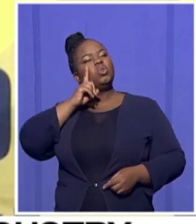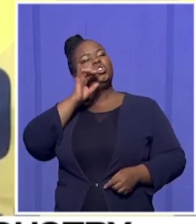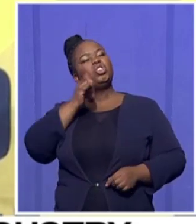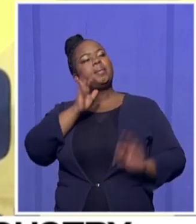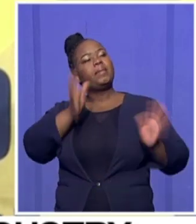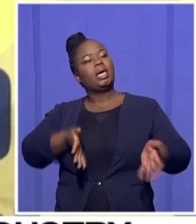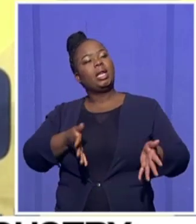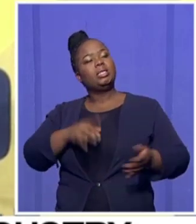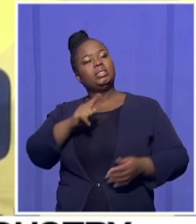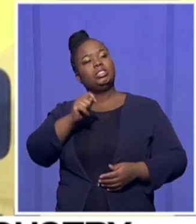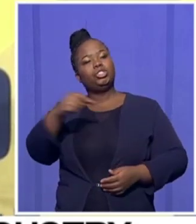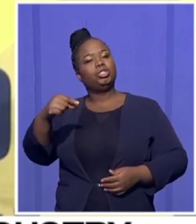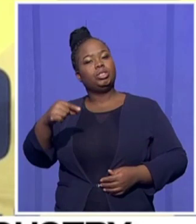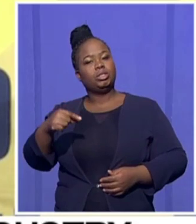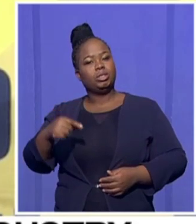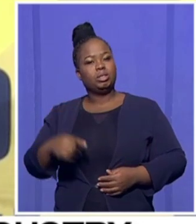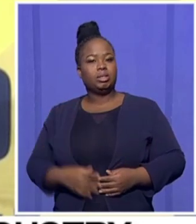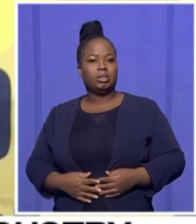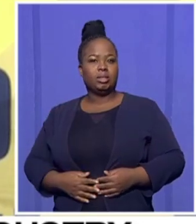TG.